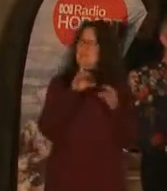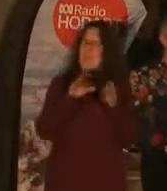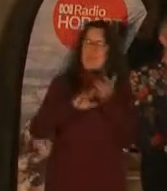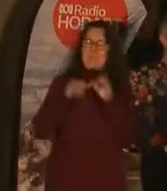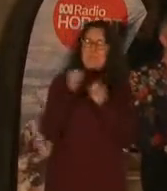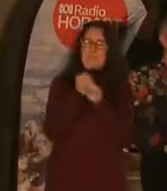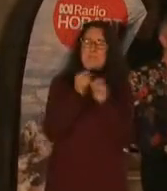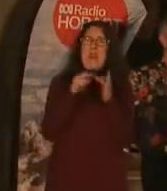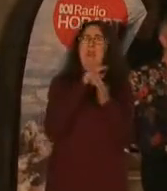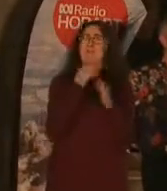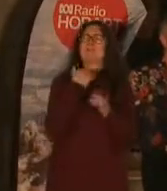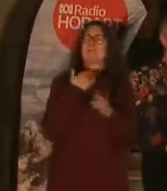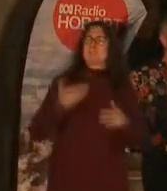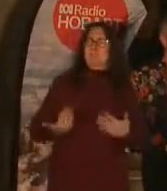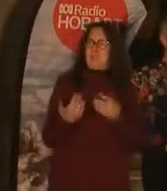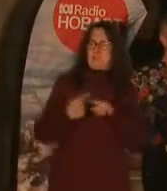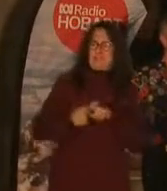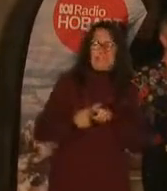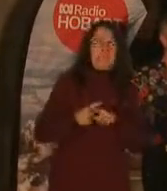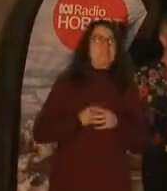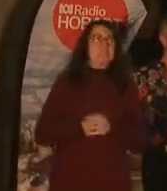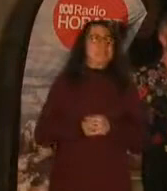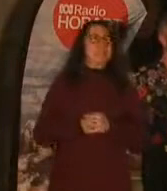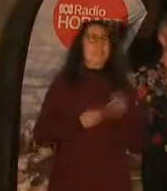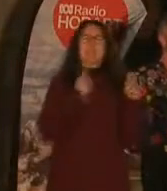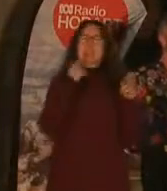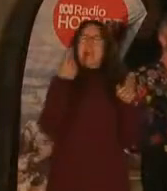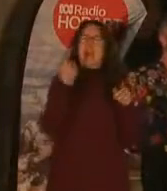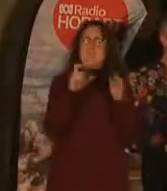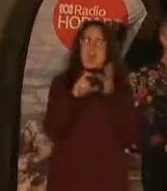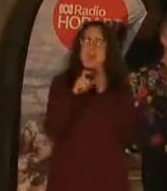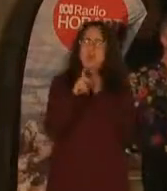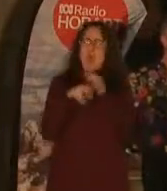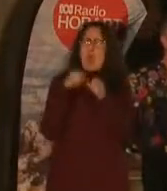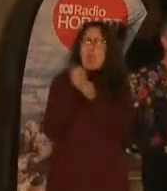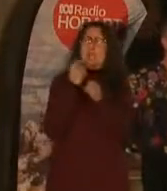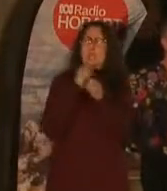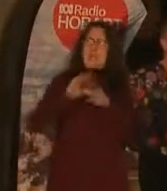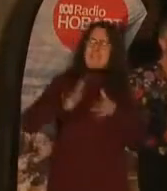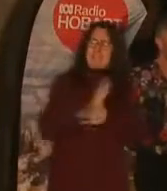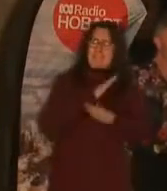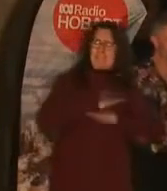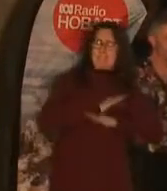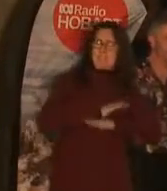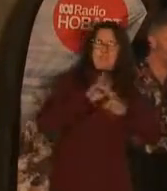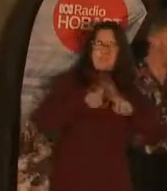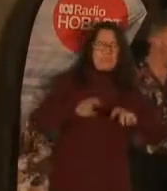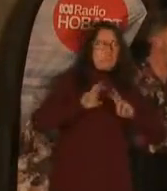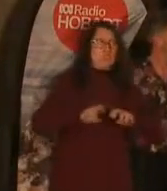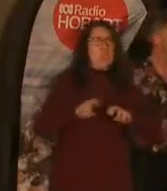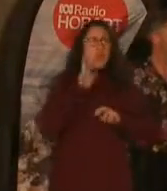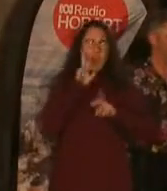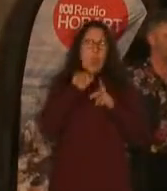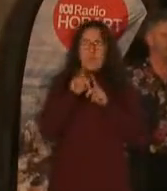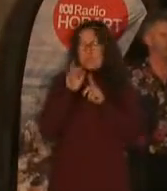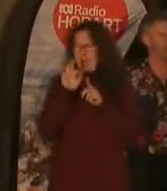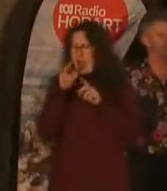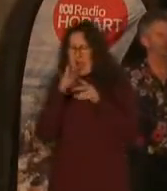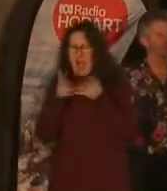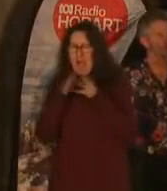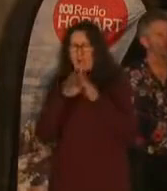coding for Indigenous research and how this new coding, where it's not a subclass, is something that's so great sort of going forward. And